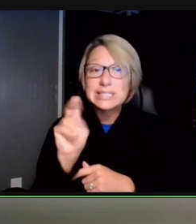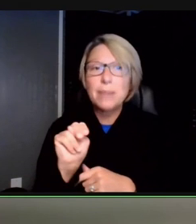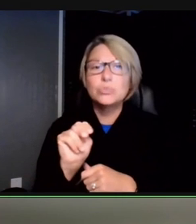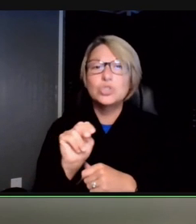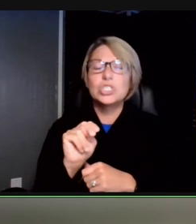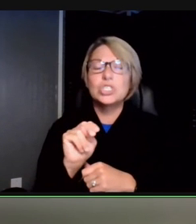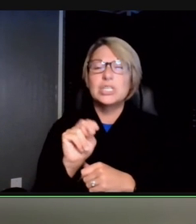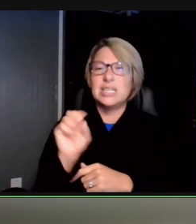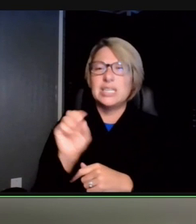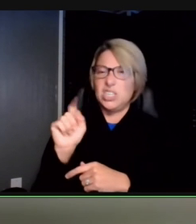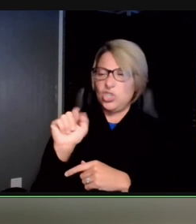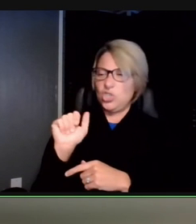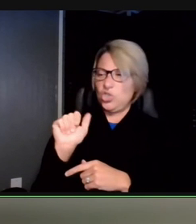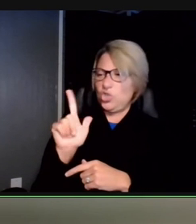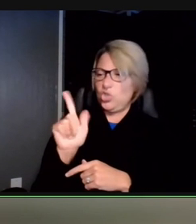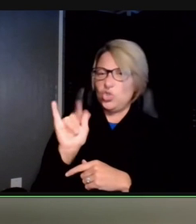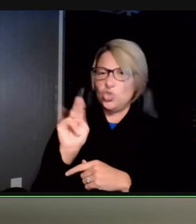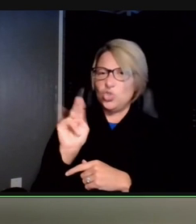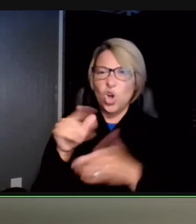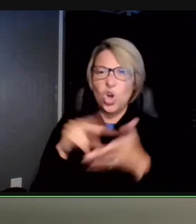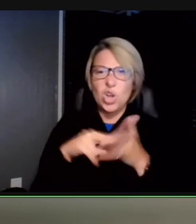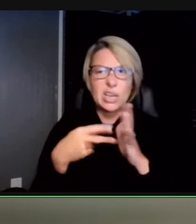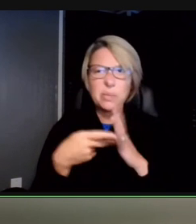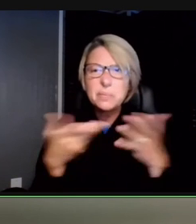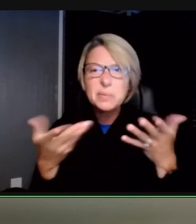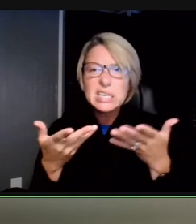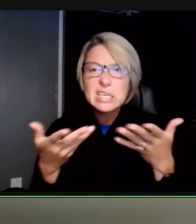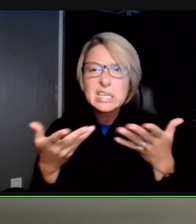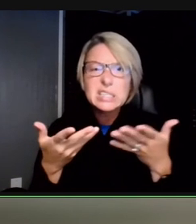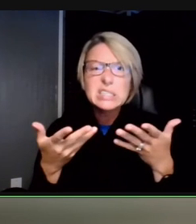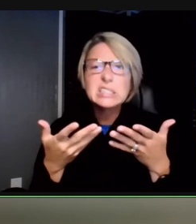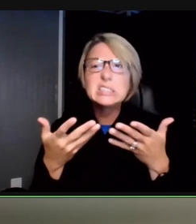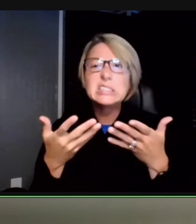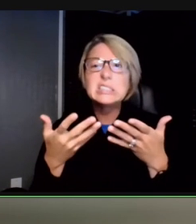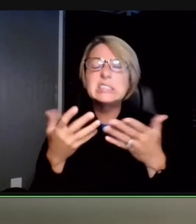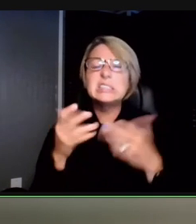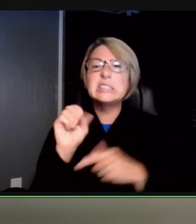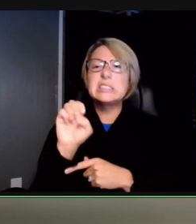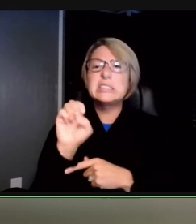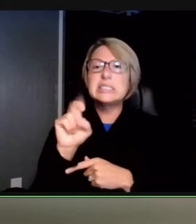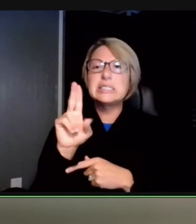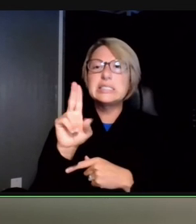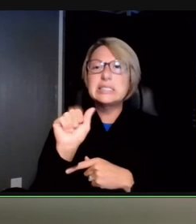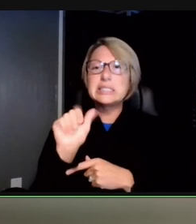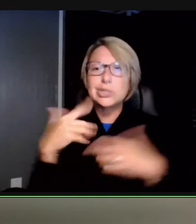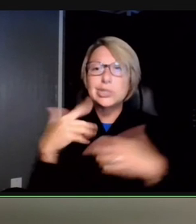if, sexual intimidation and harassment.